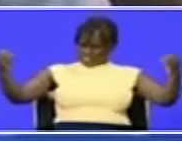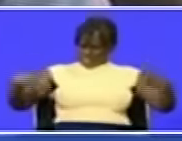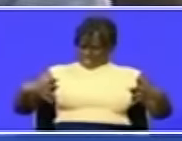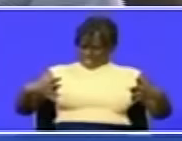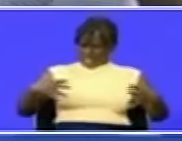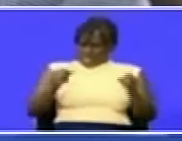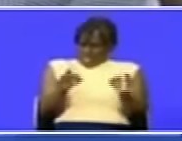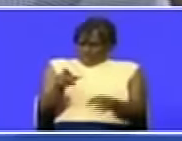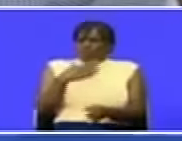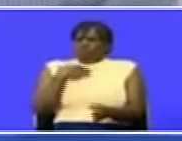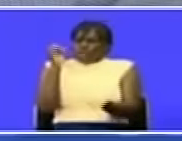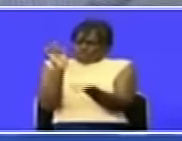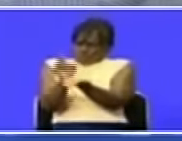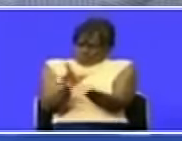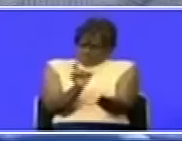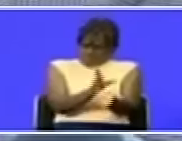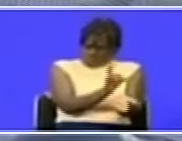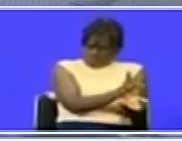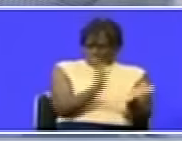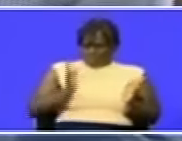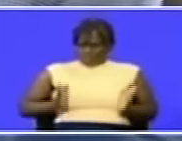unataka kufuta mtu